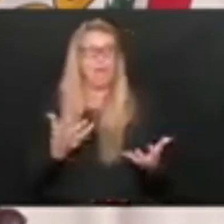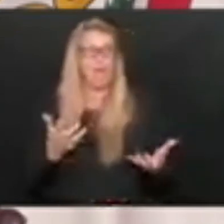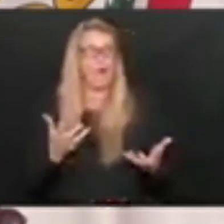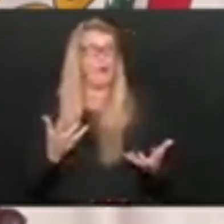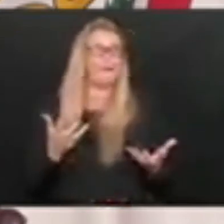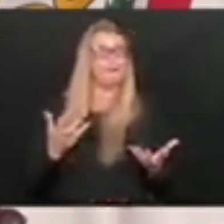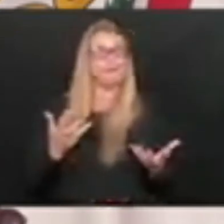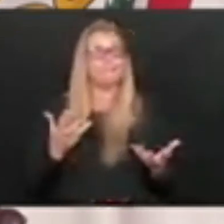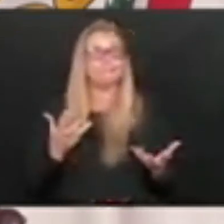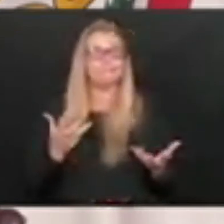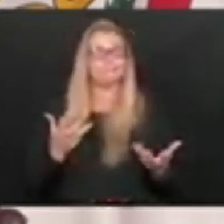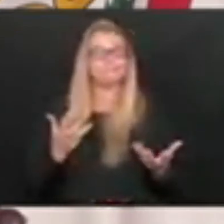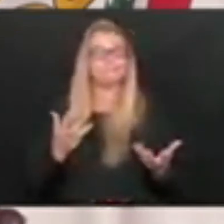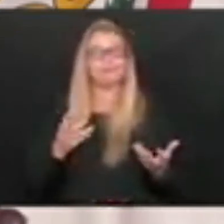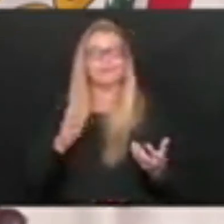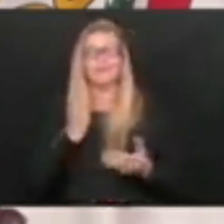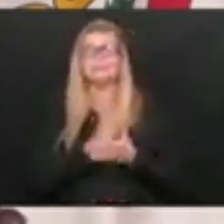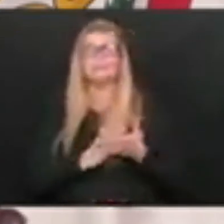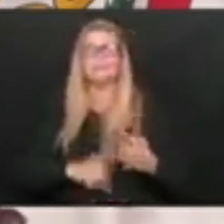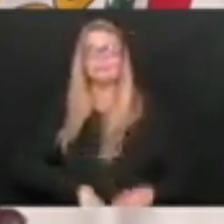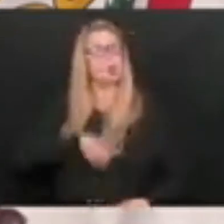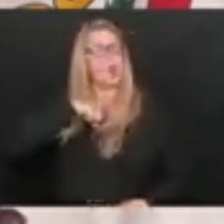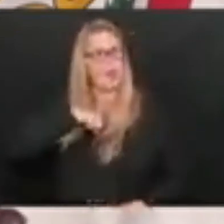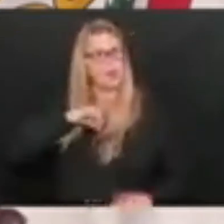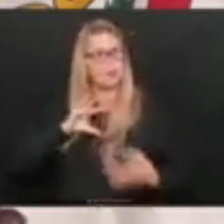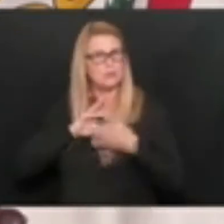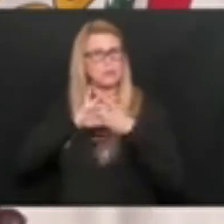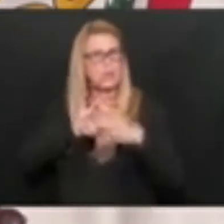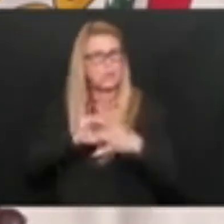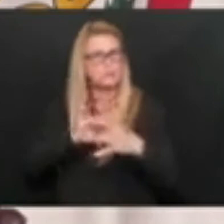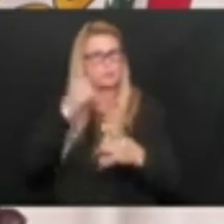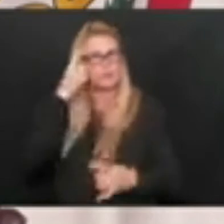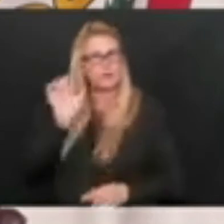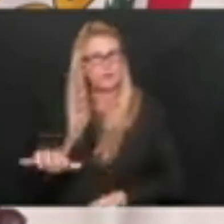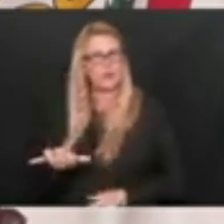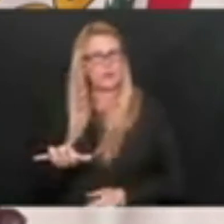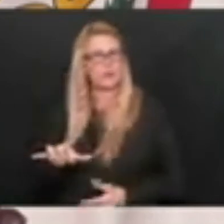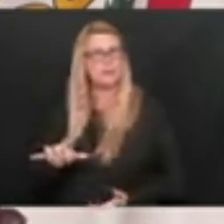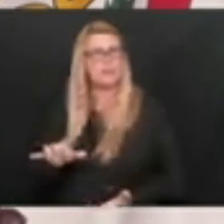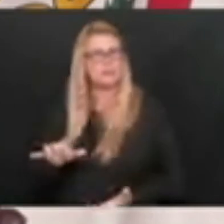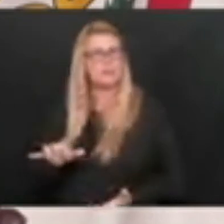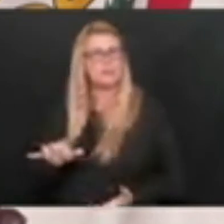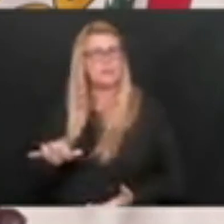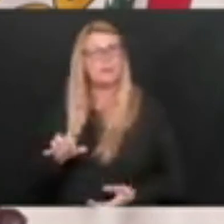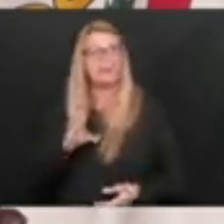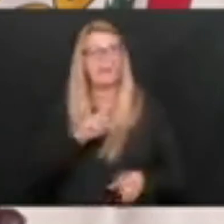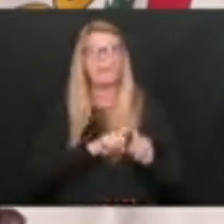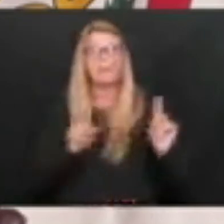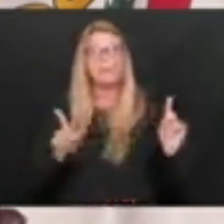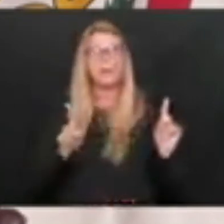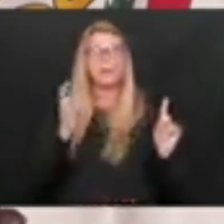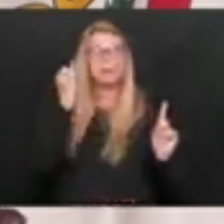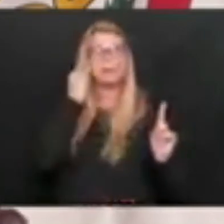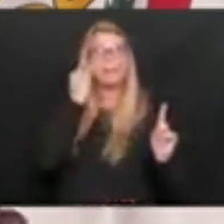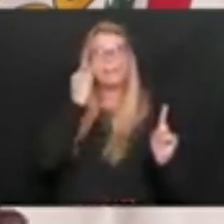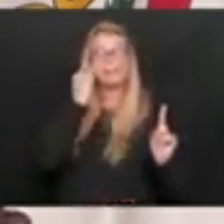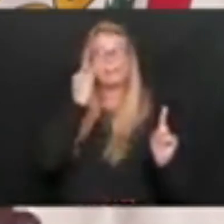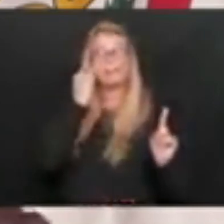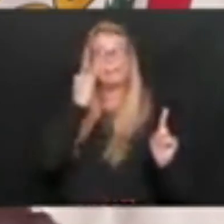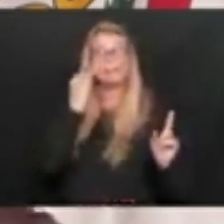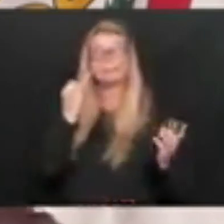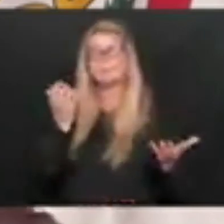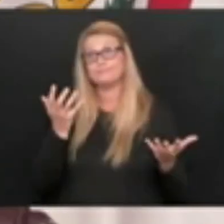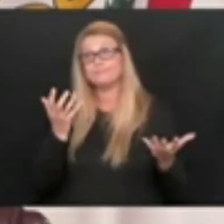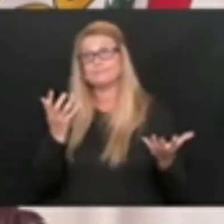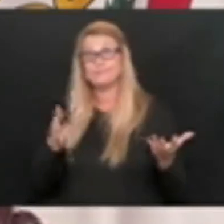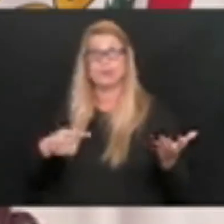of patriotic flavor to it, but nevertheless, if it comes right down to this, I mean, we'll